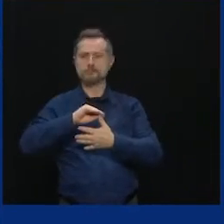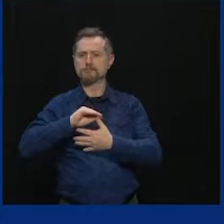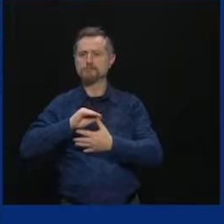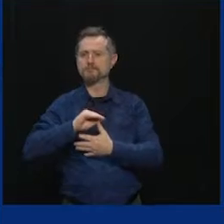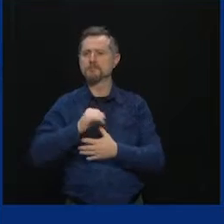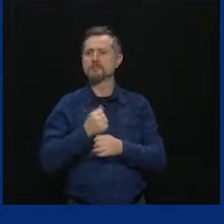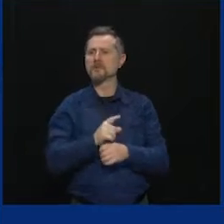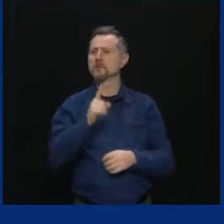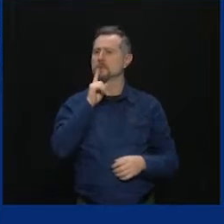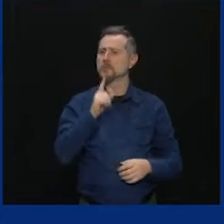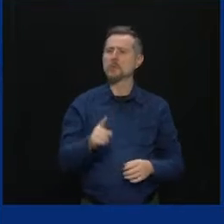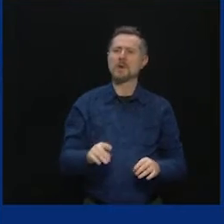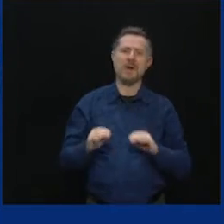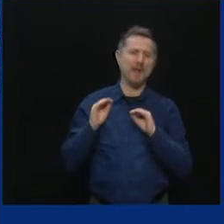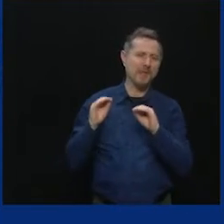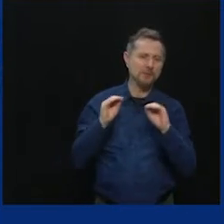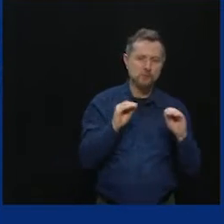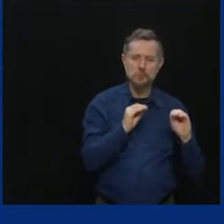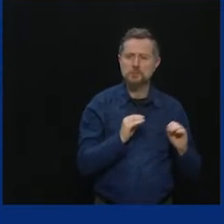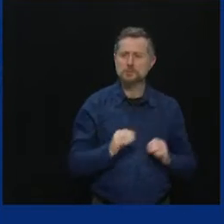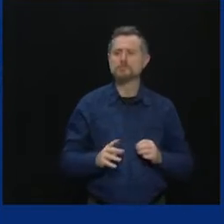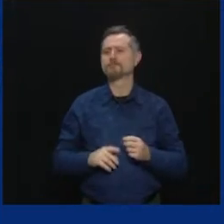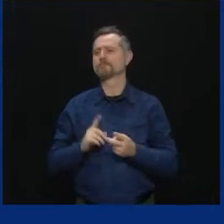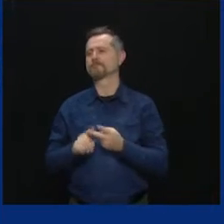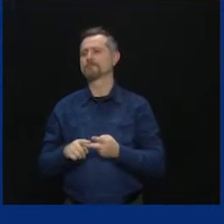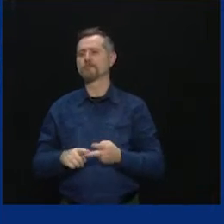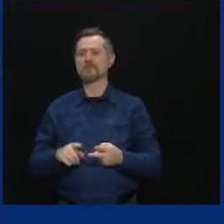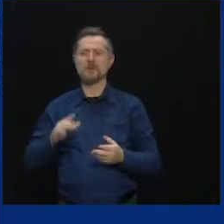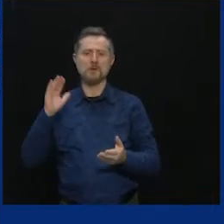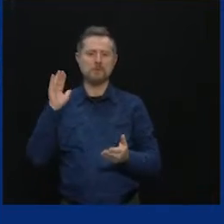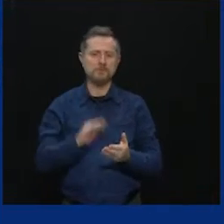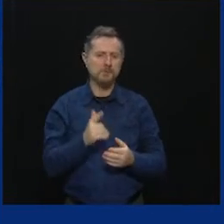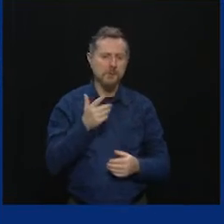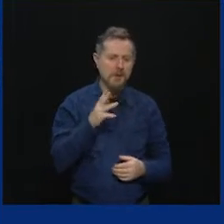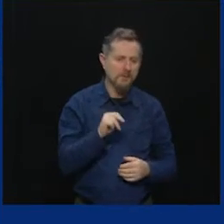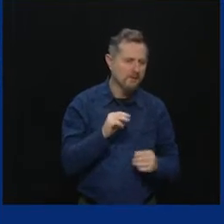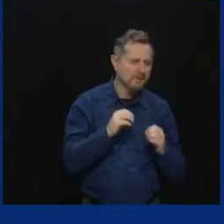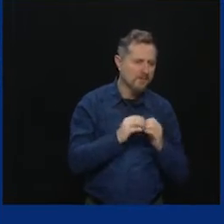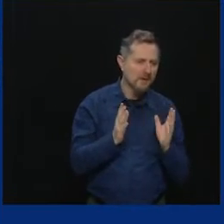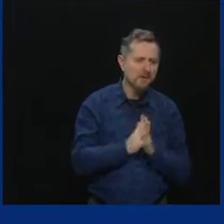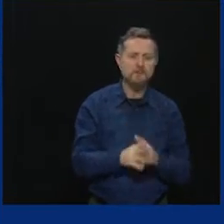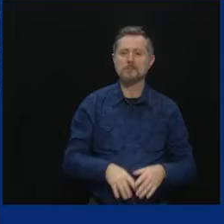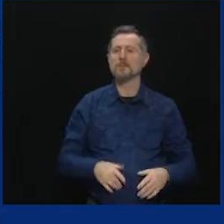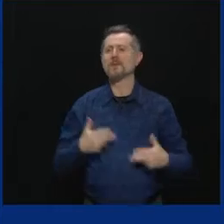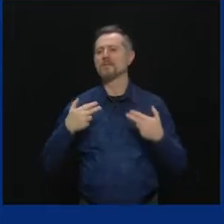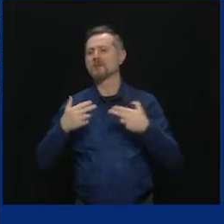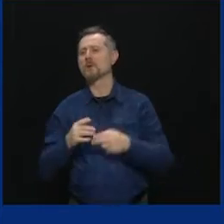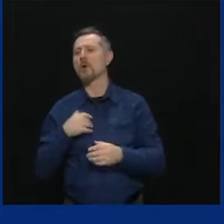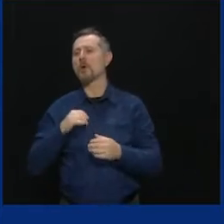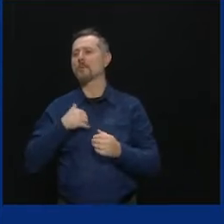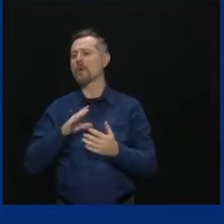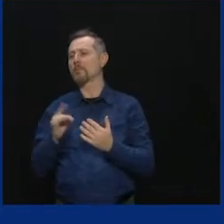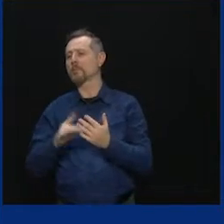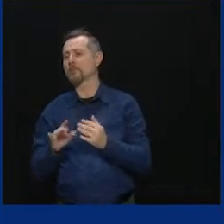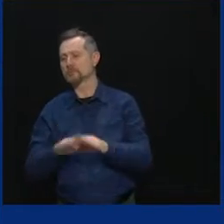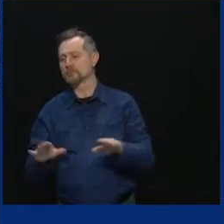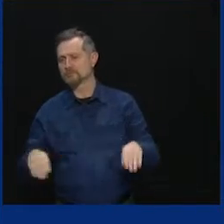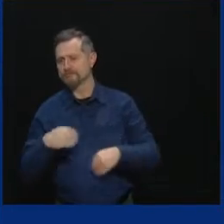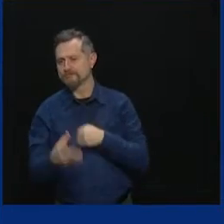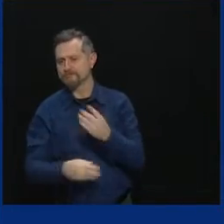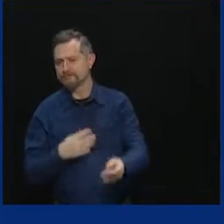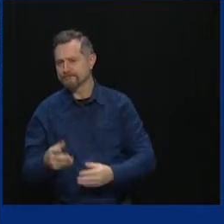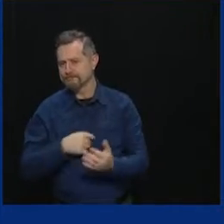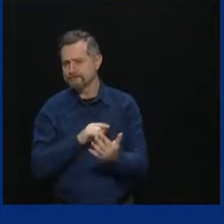that education, stemming gun violence, creating a pathway is what has to